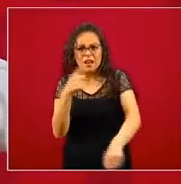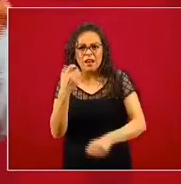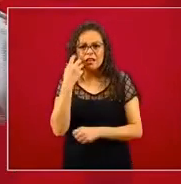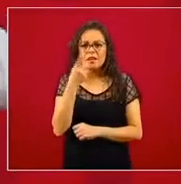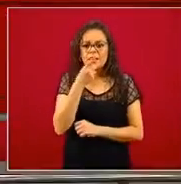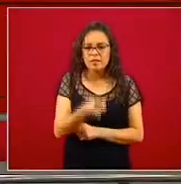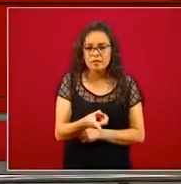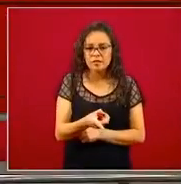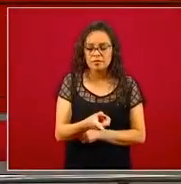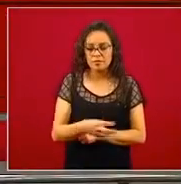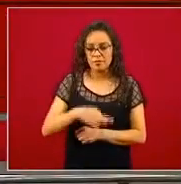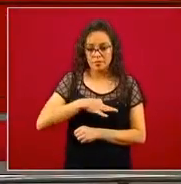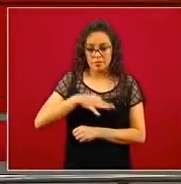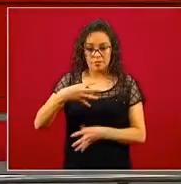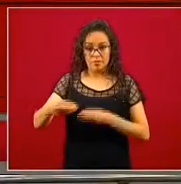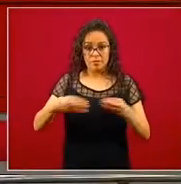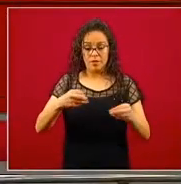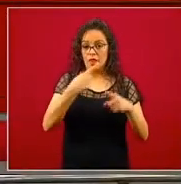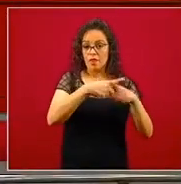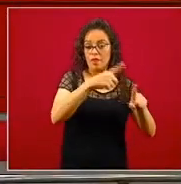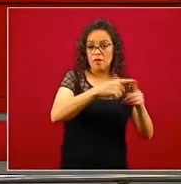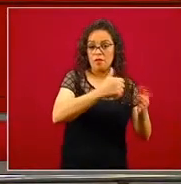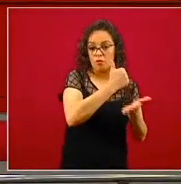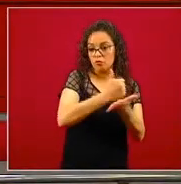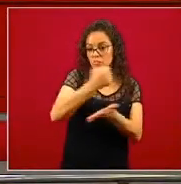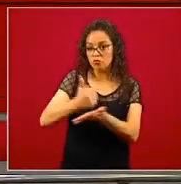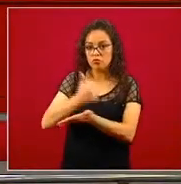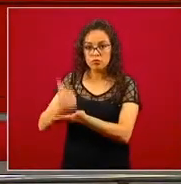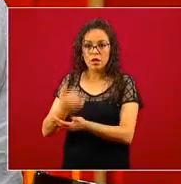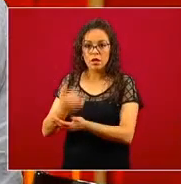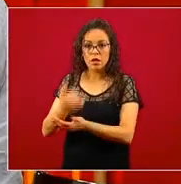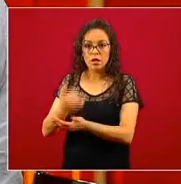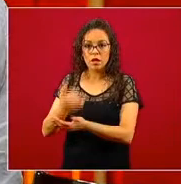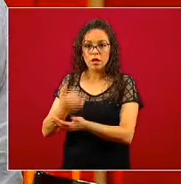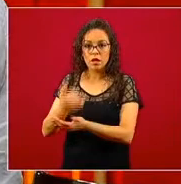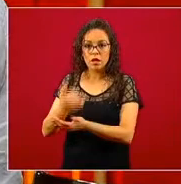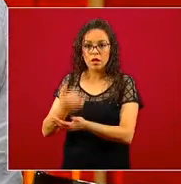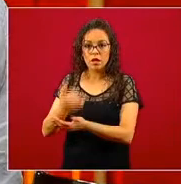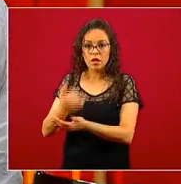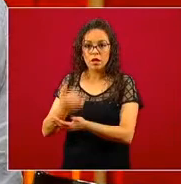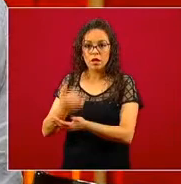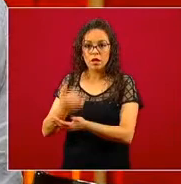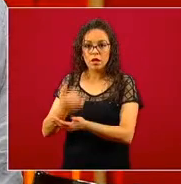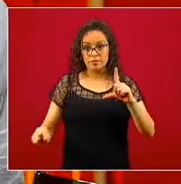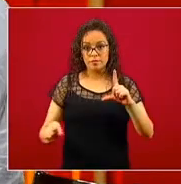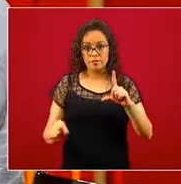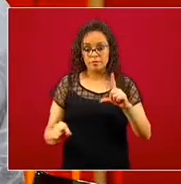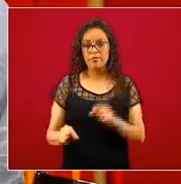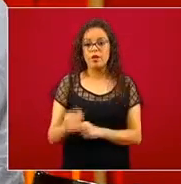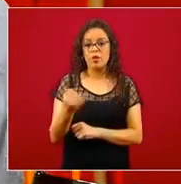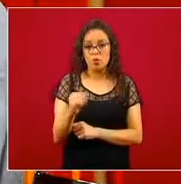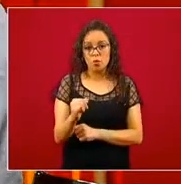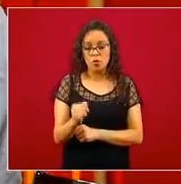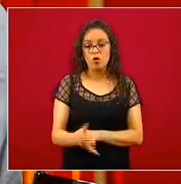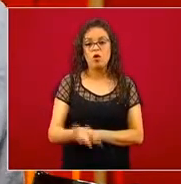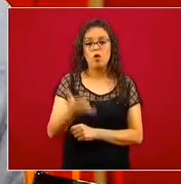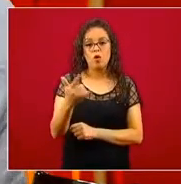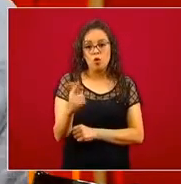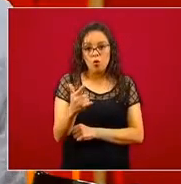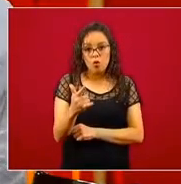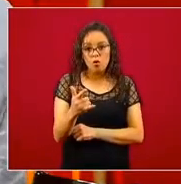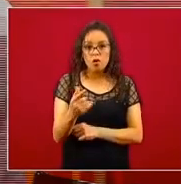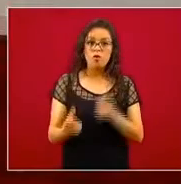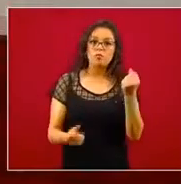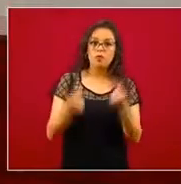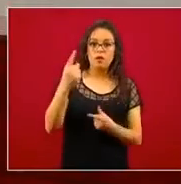What does it mean when we say that we need to get prepared for a long epidemic?